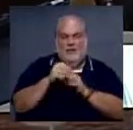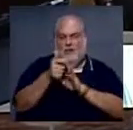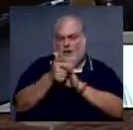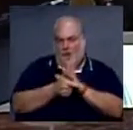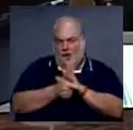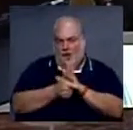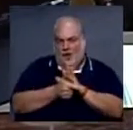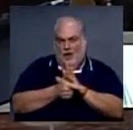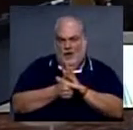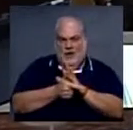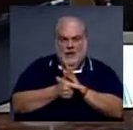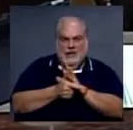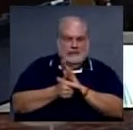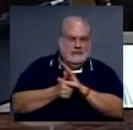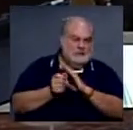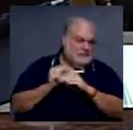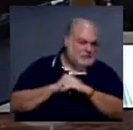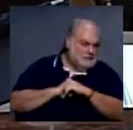1 year.